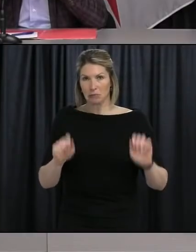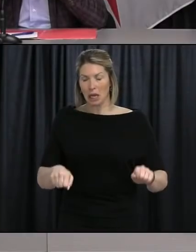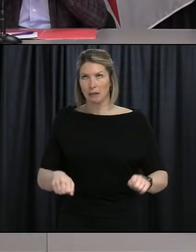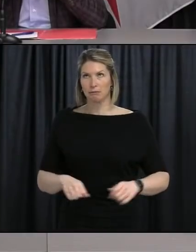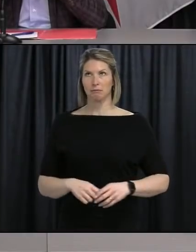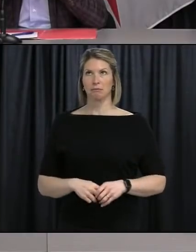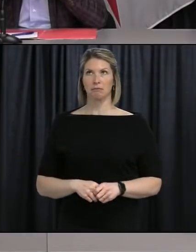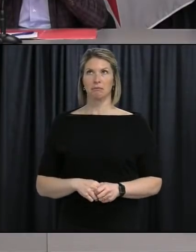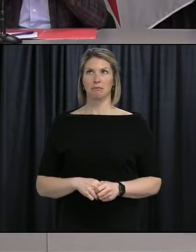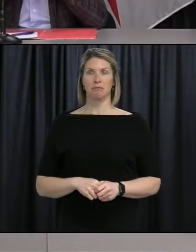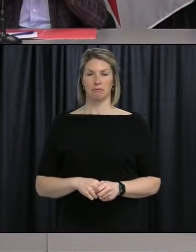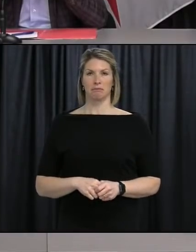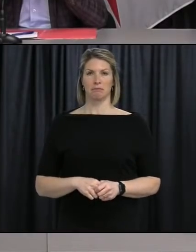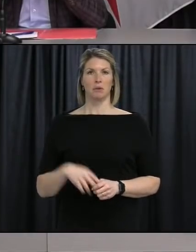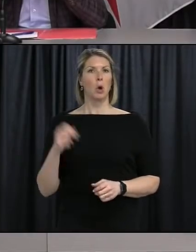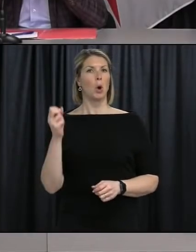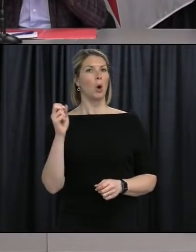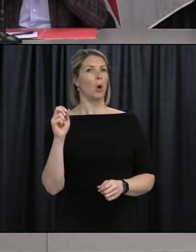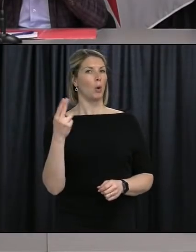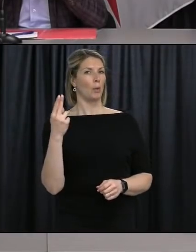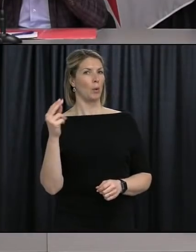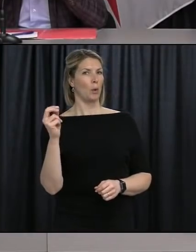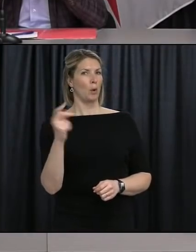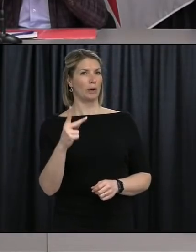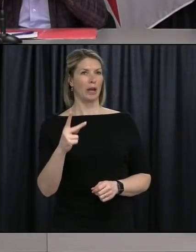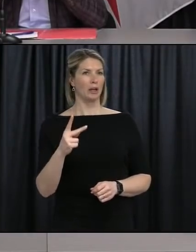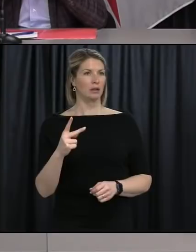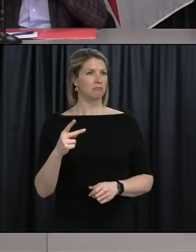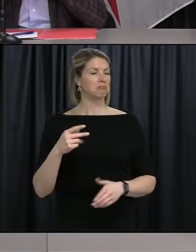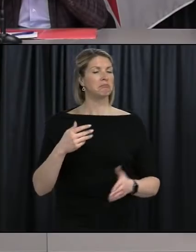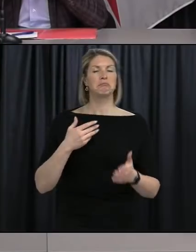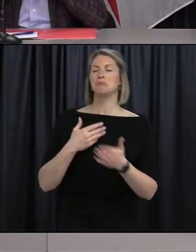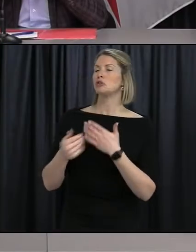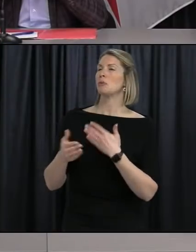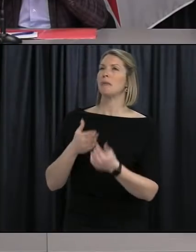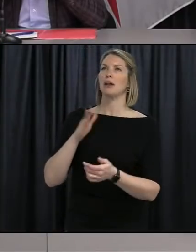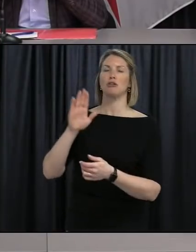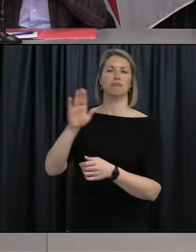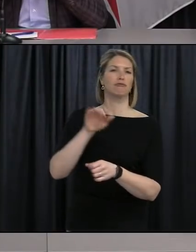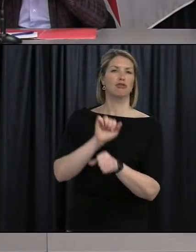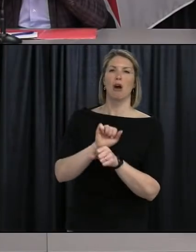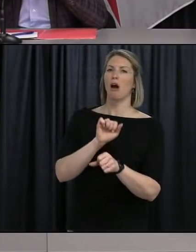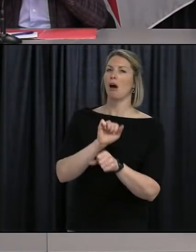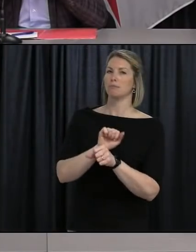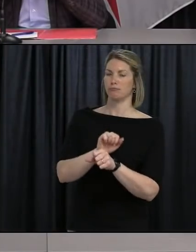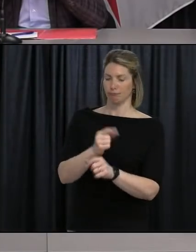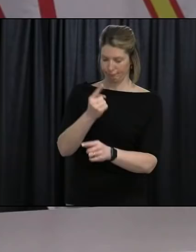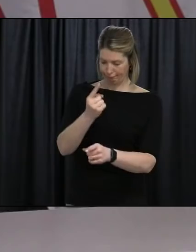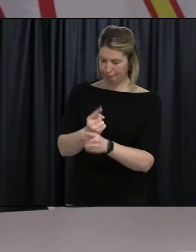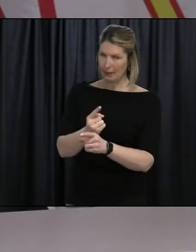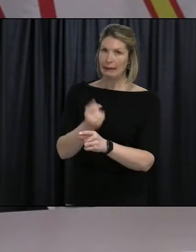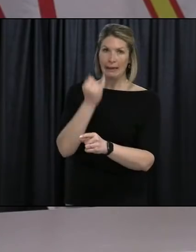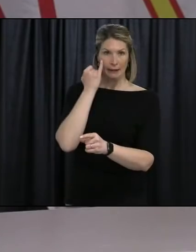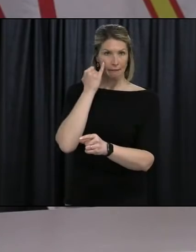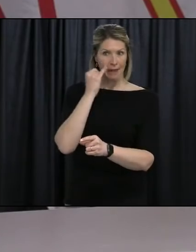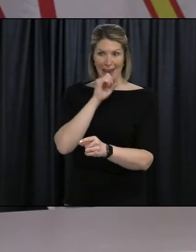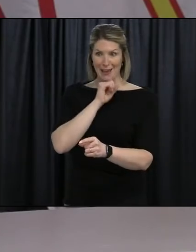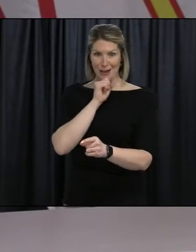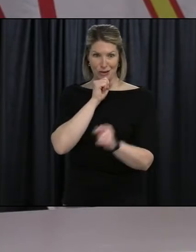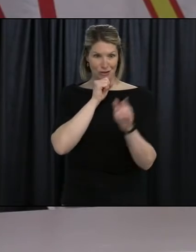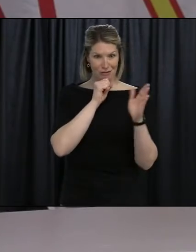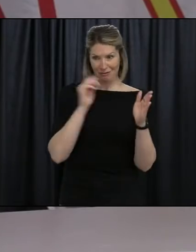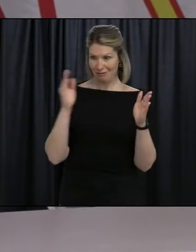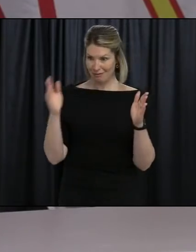Okay. But they're not being prioritized? No, it doesn't matter. It doesn't matter what their profession is. Anyone who's in the age category